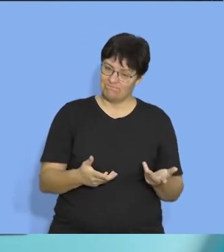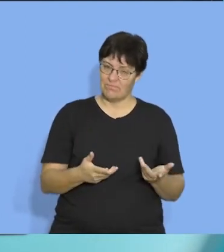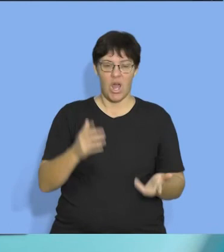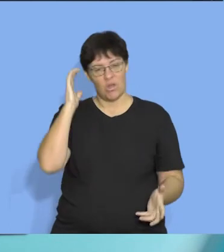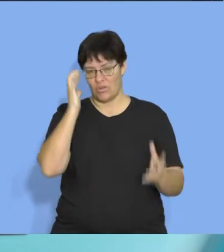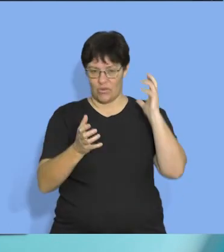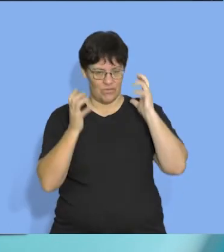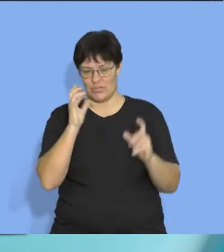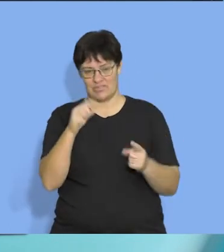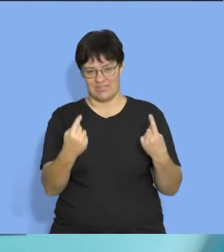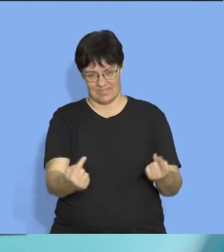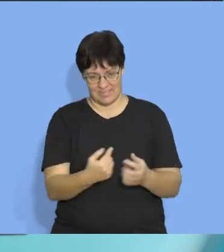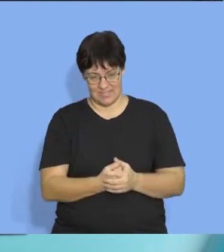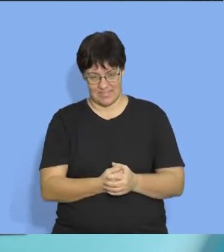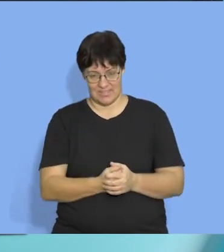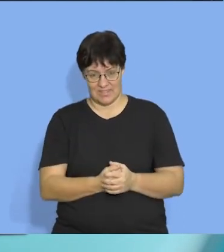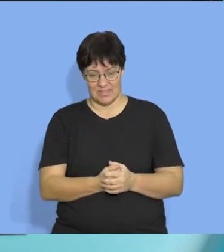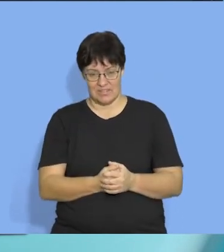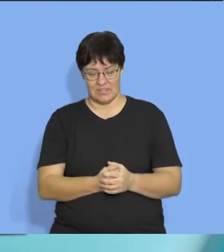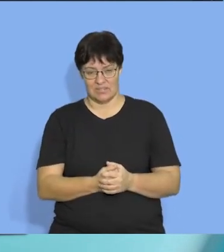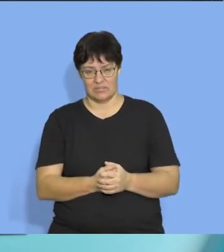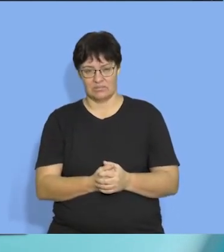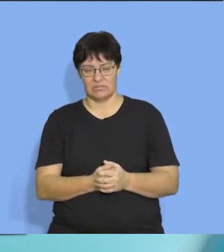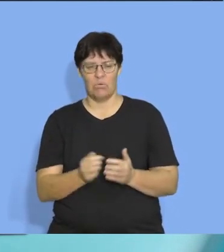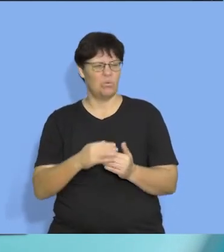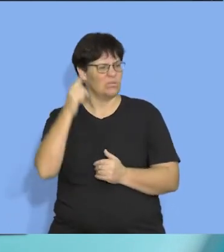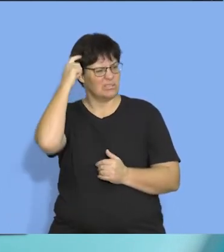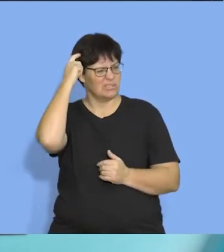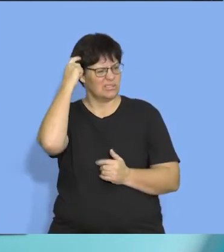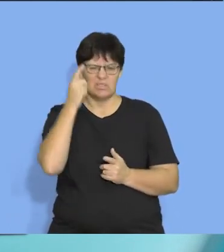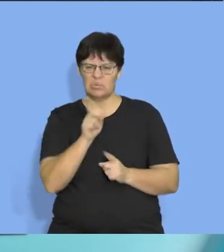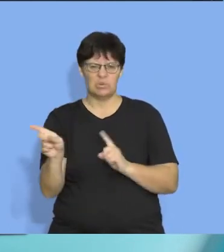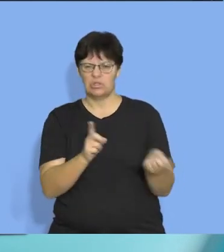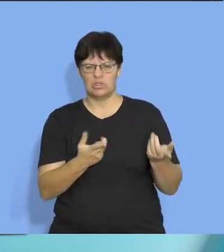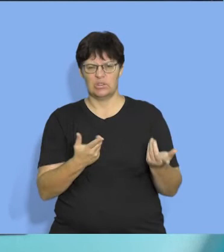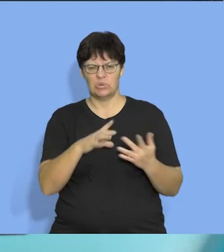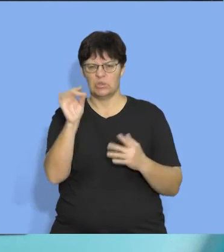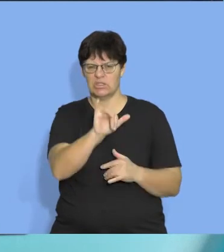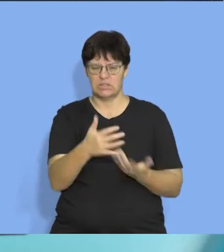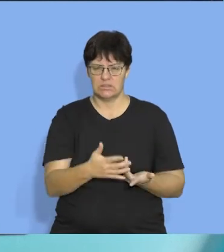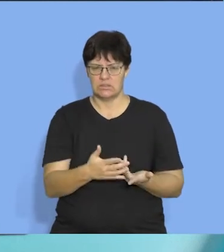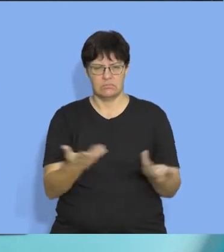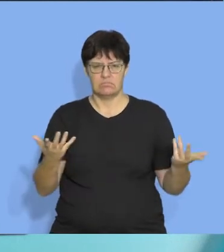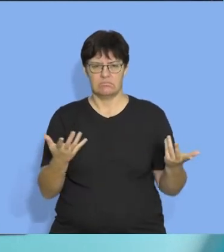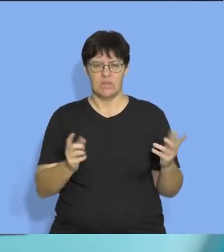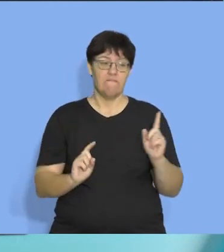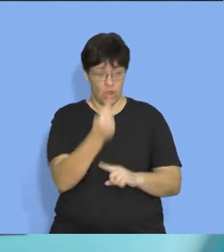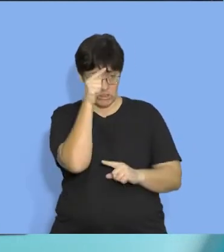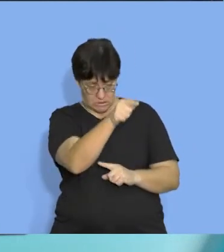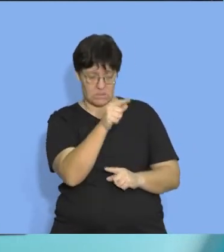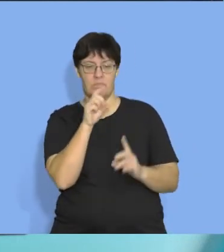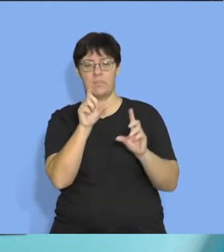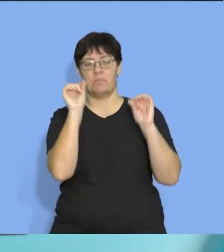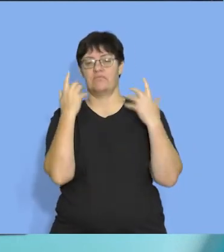not going to get confused. So I'm not going to spend time going, ooh, which direction must I choose? First one